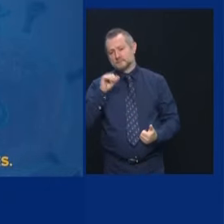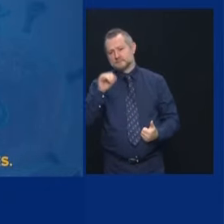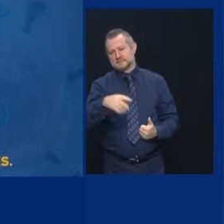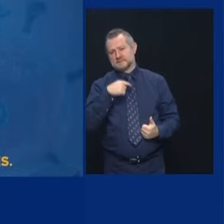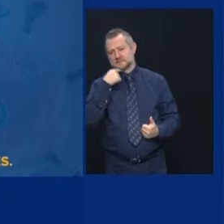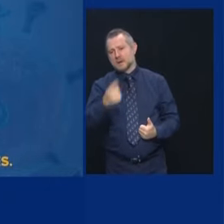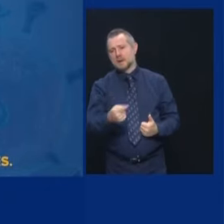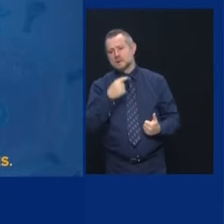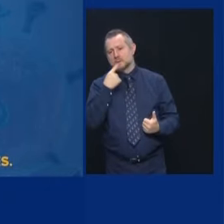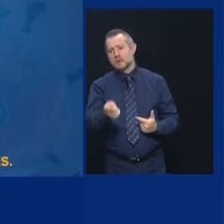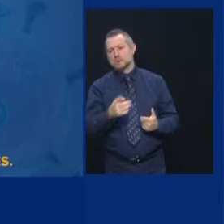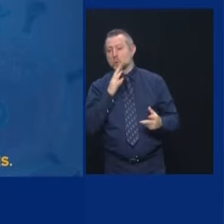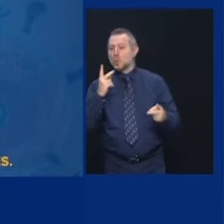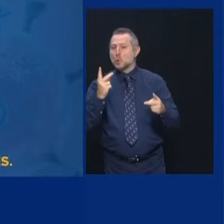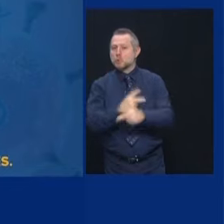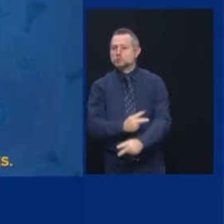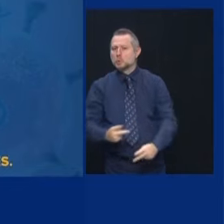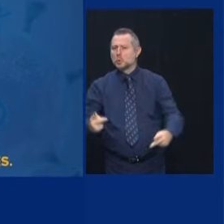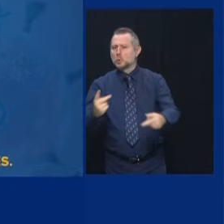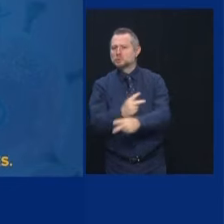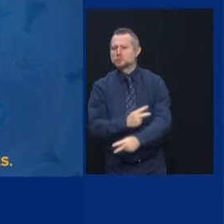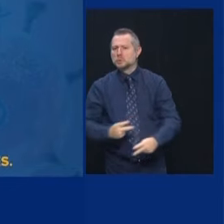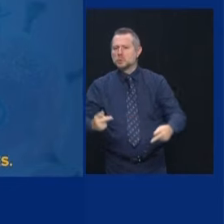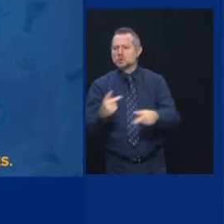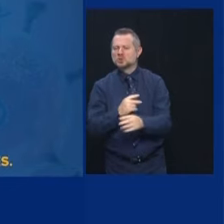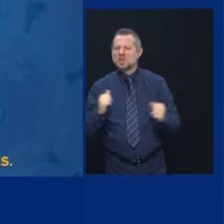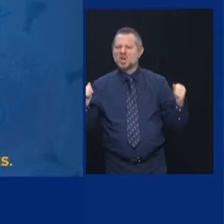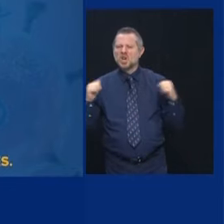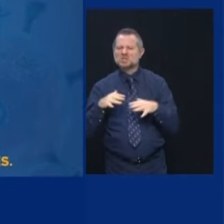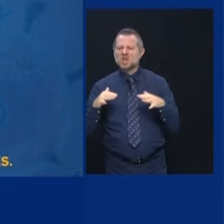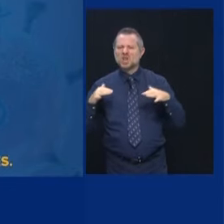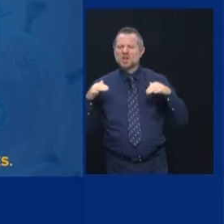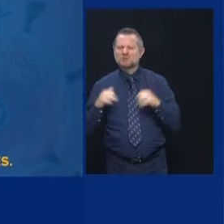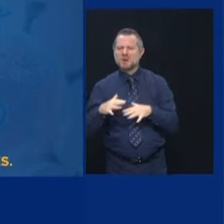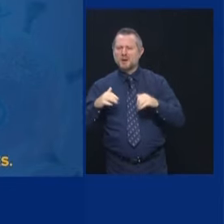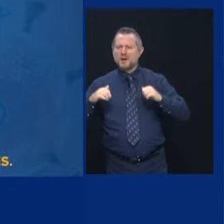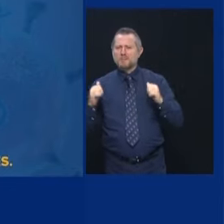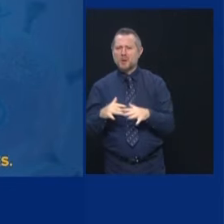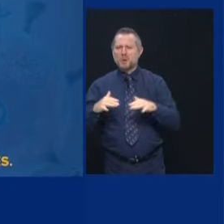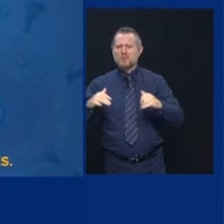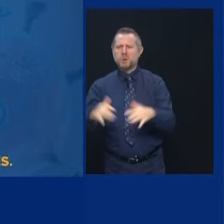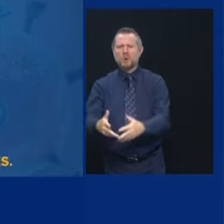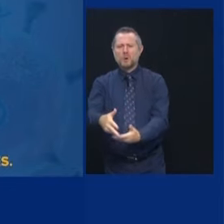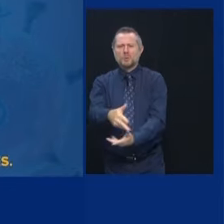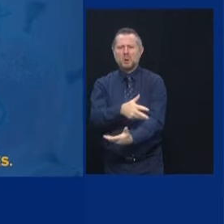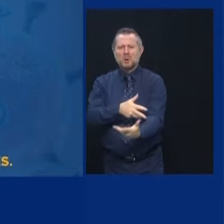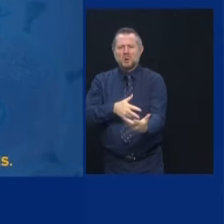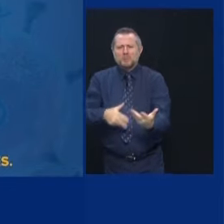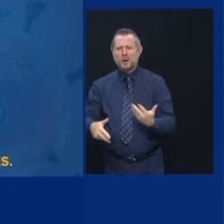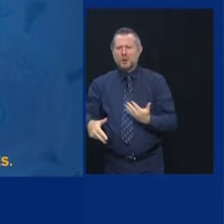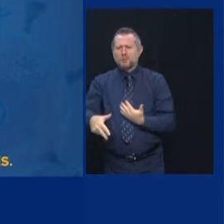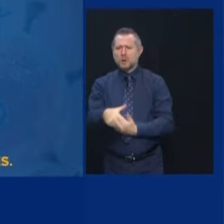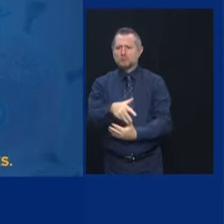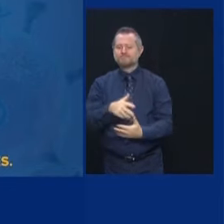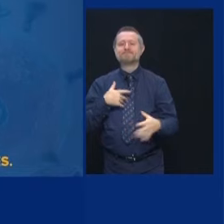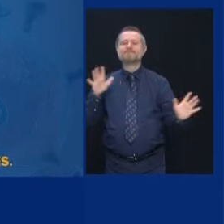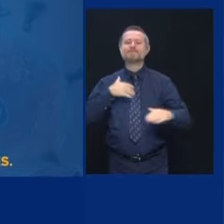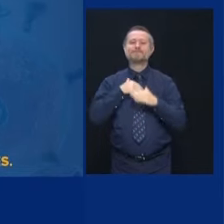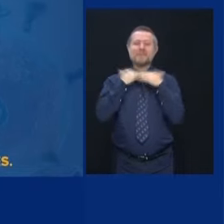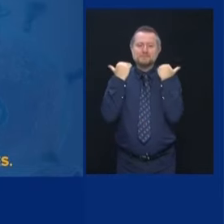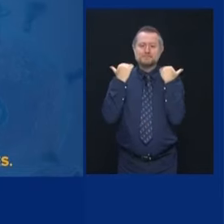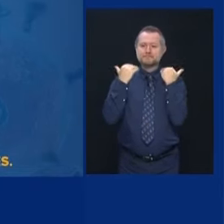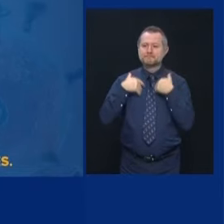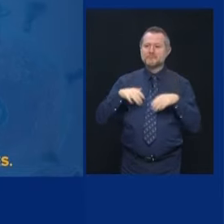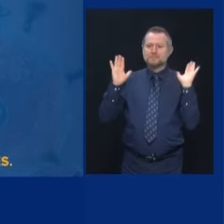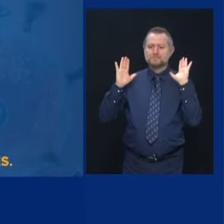it got worse and it got worse and it got worse. I then said, forget it. I give up. The state government